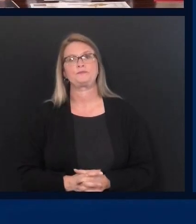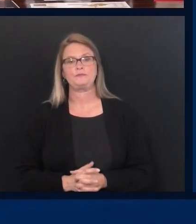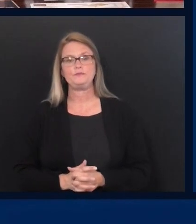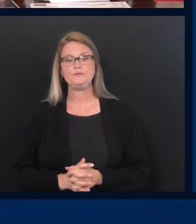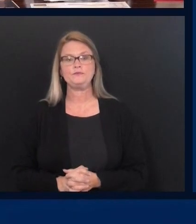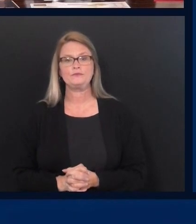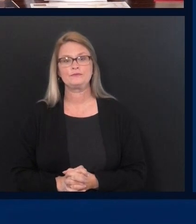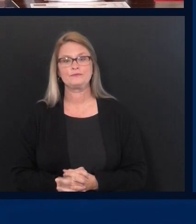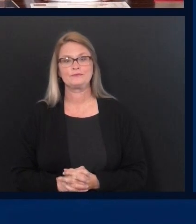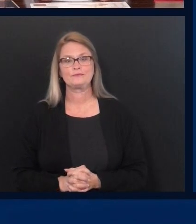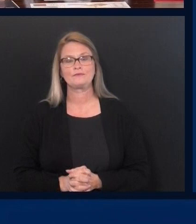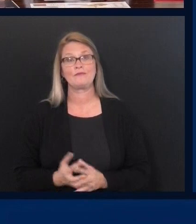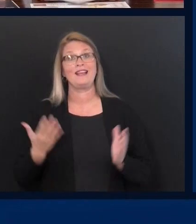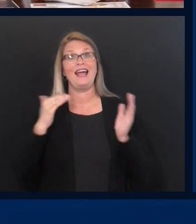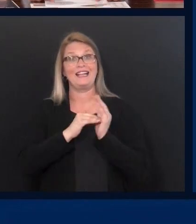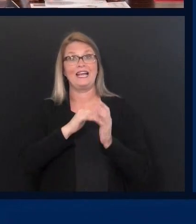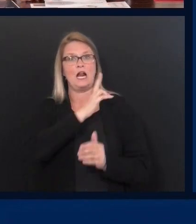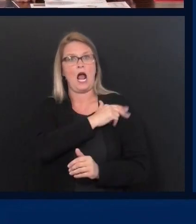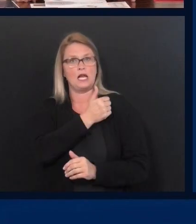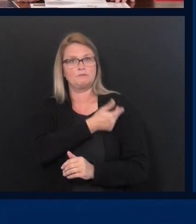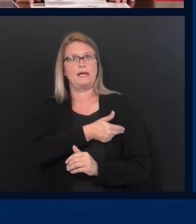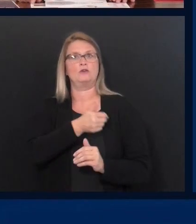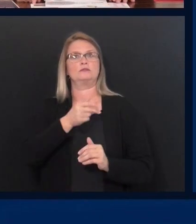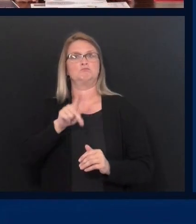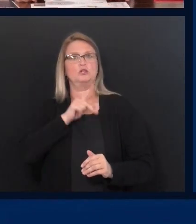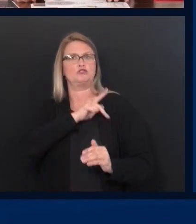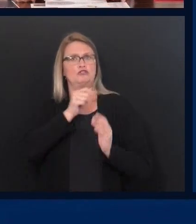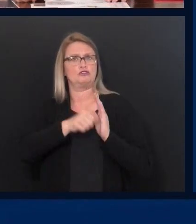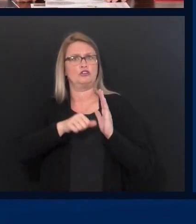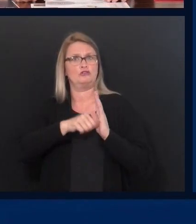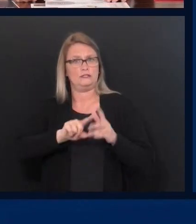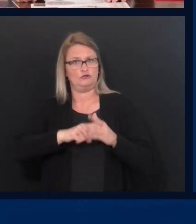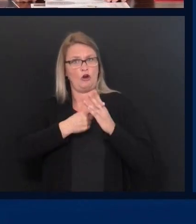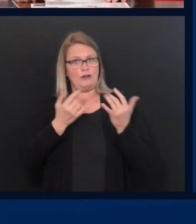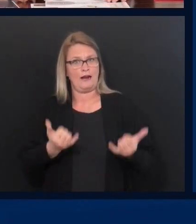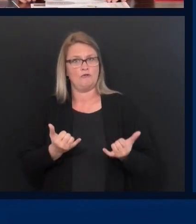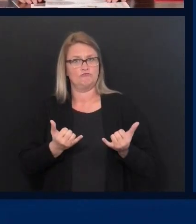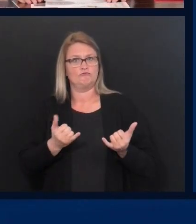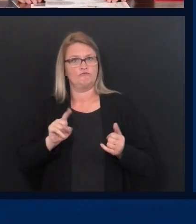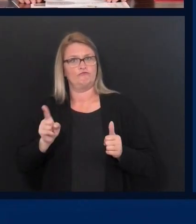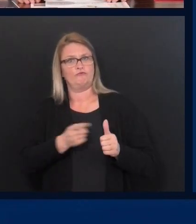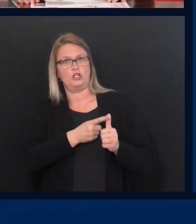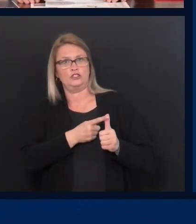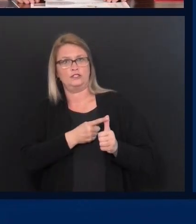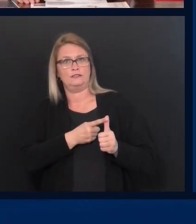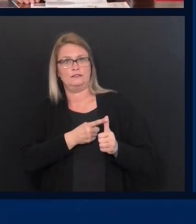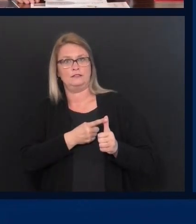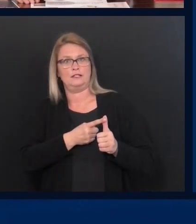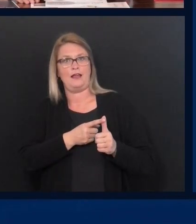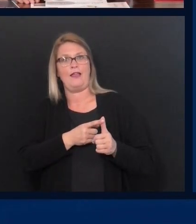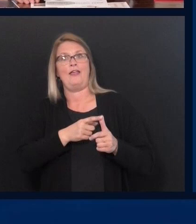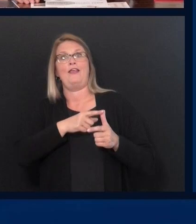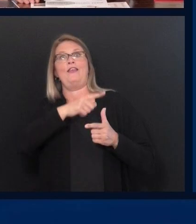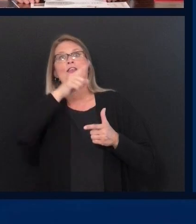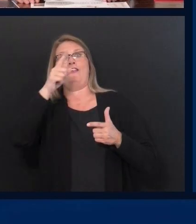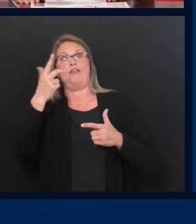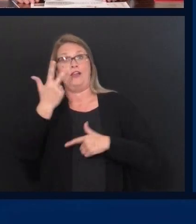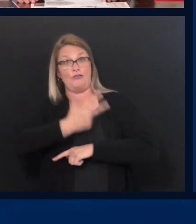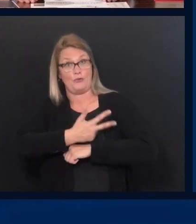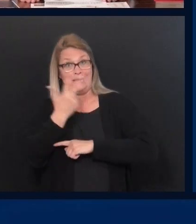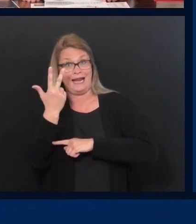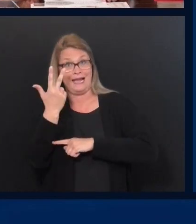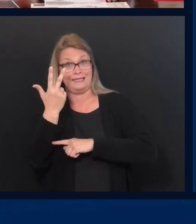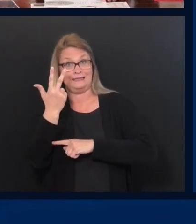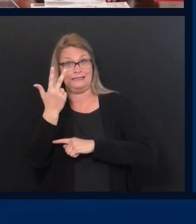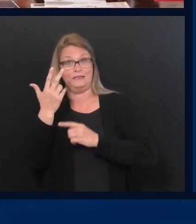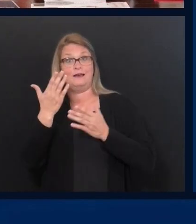again, the hospitals with the electives started first. Right behind that comes 3 days.